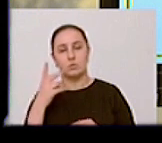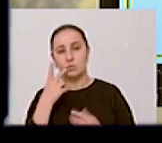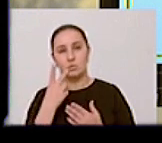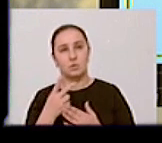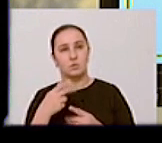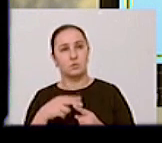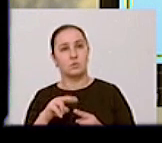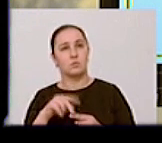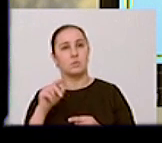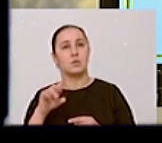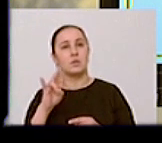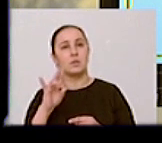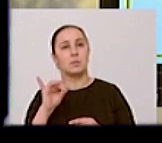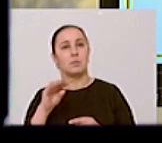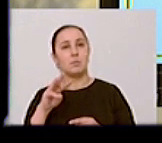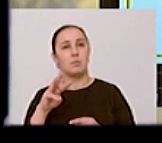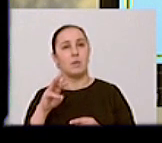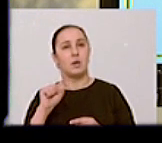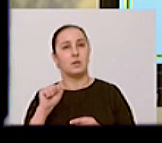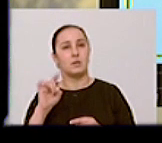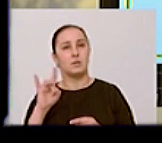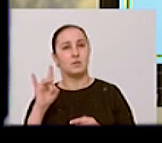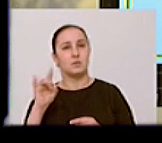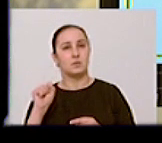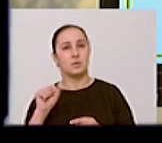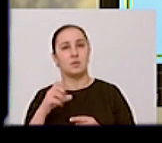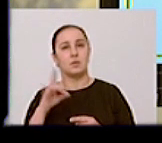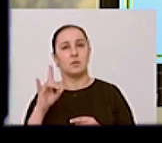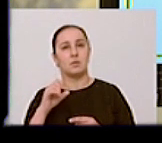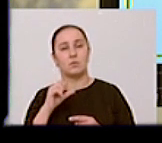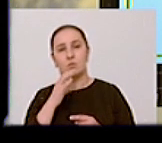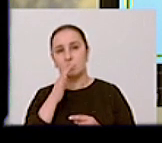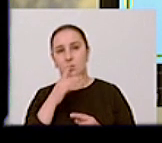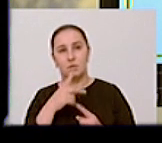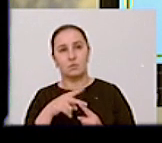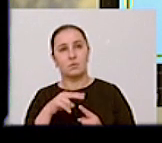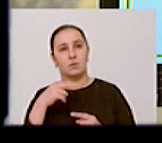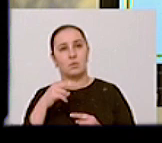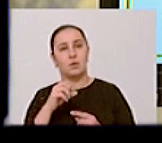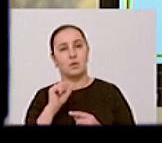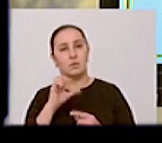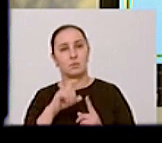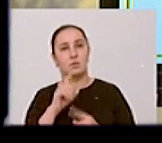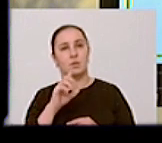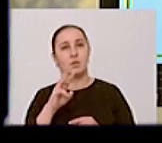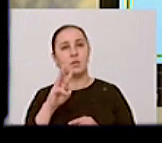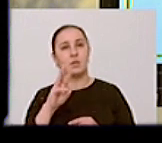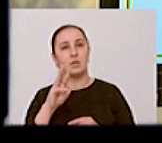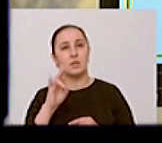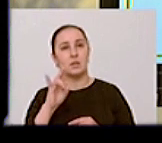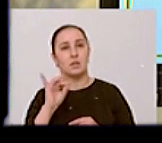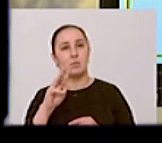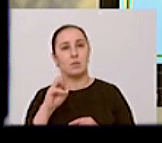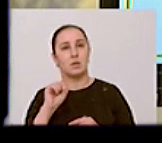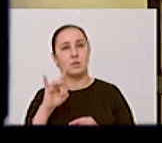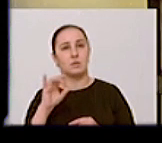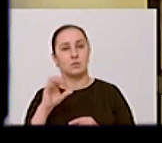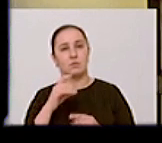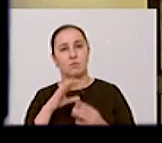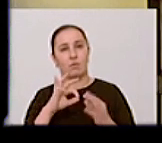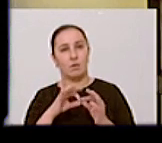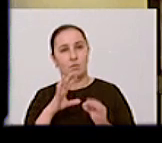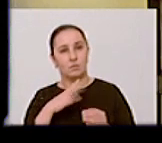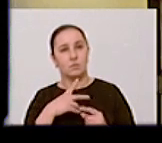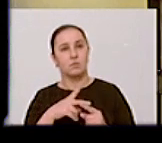ko'rsatish olmoshi. Narsa, o'z davrida 20-asr boshlarida nimarsa deya